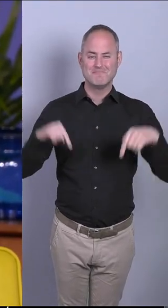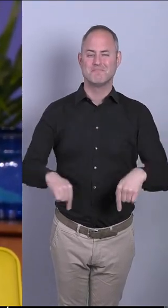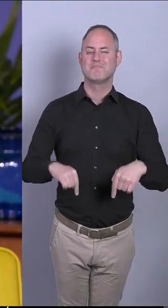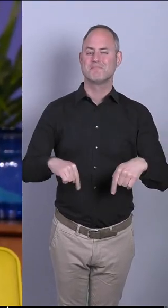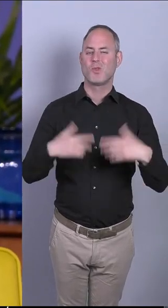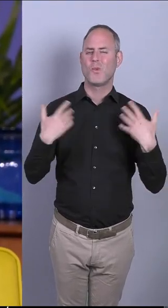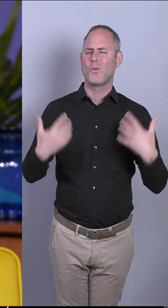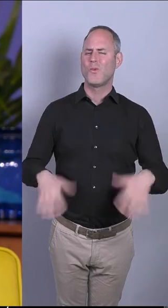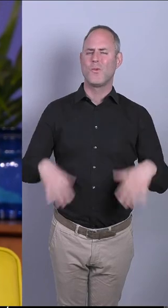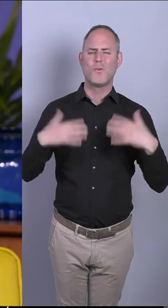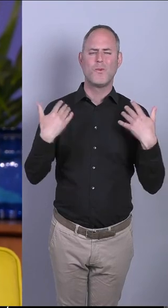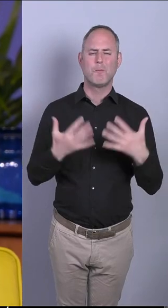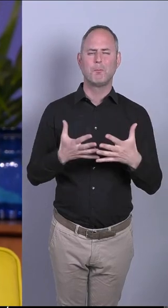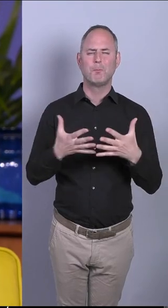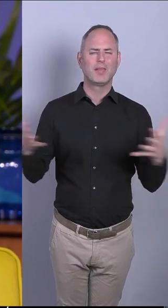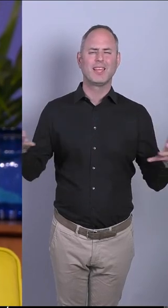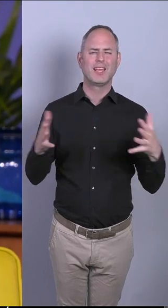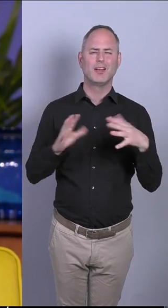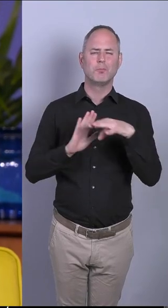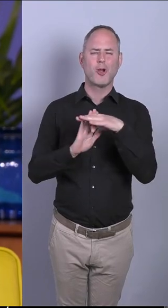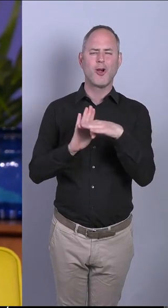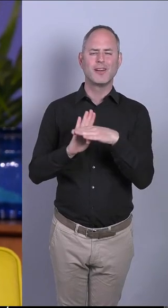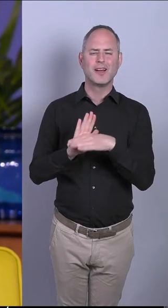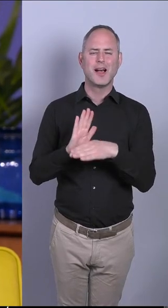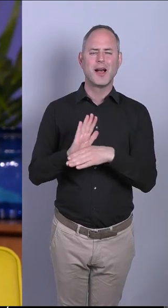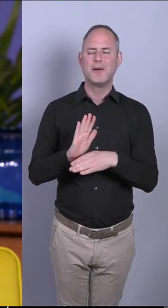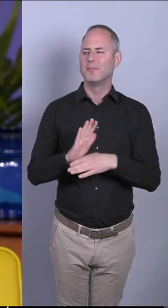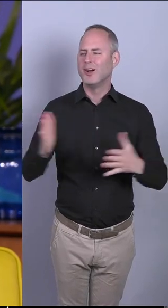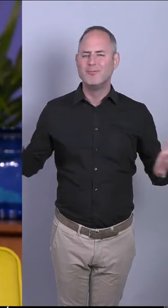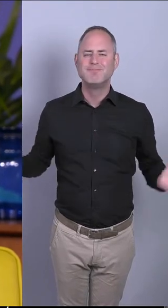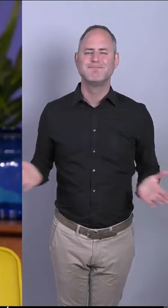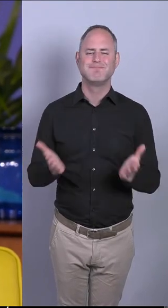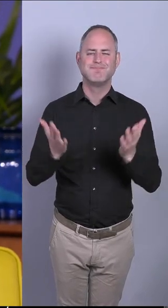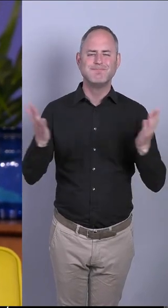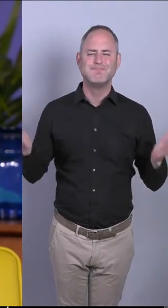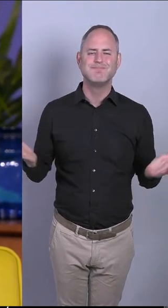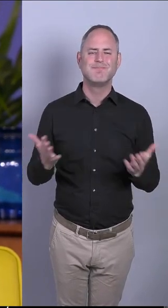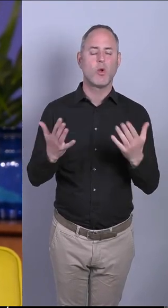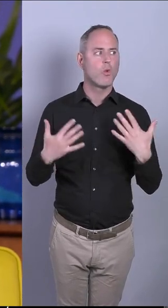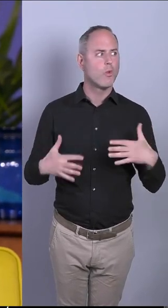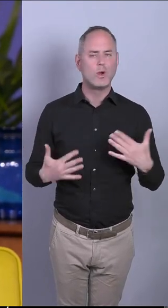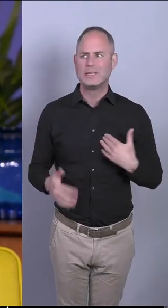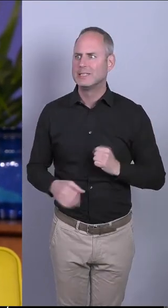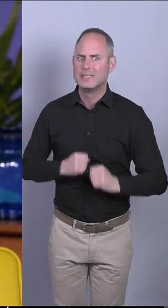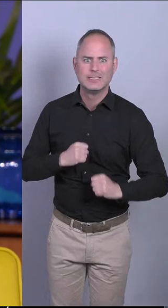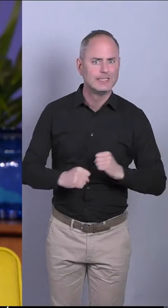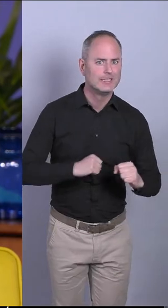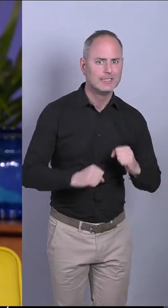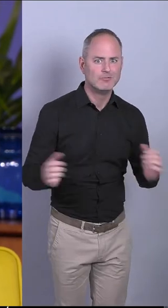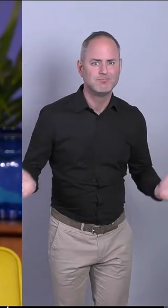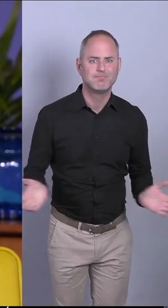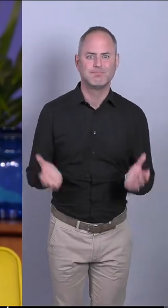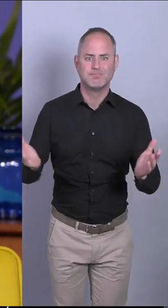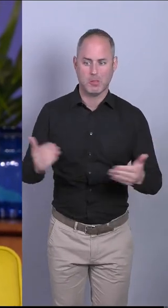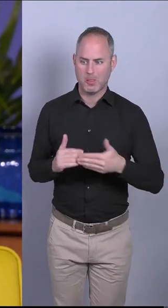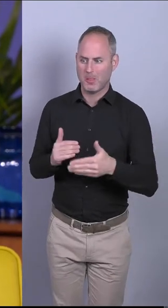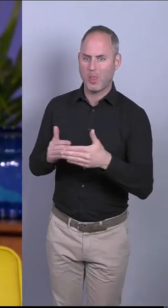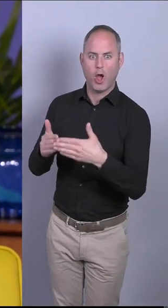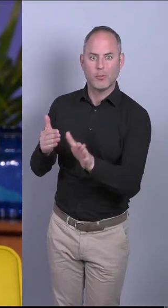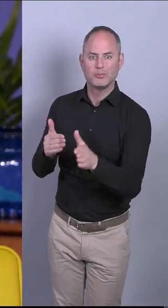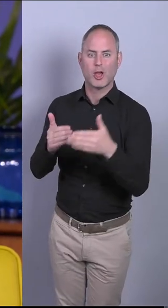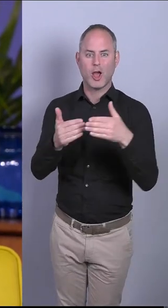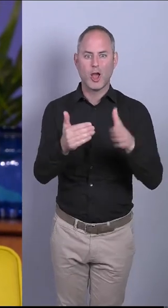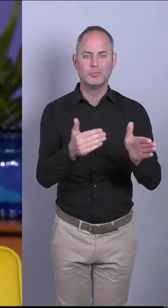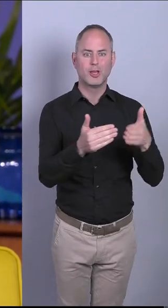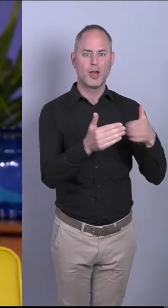host town program. And that means that we really have to prepare everything. And the